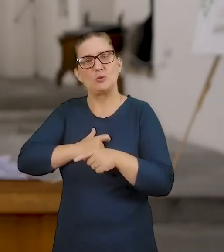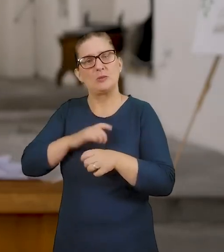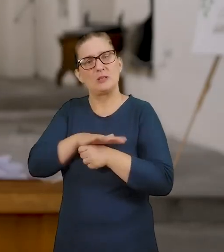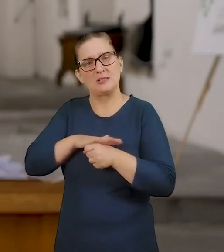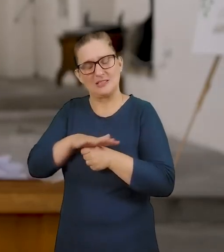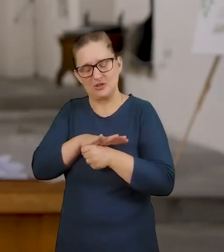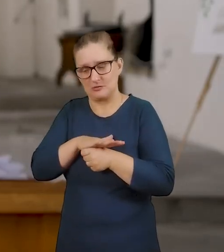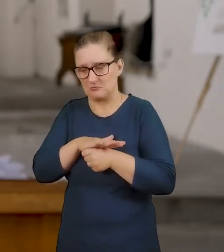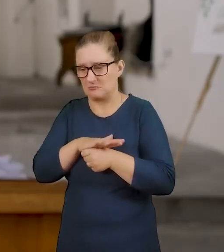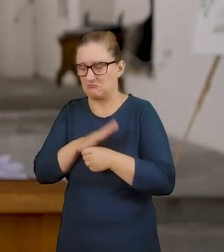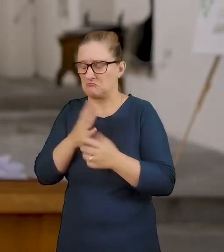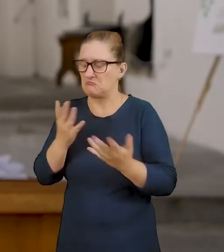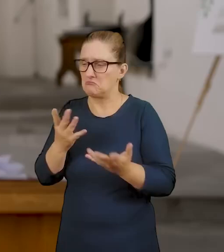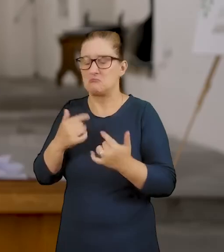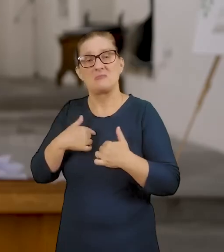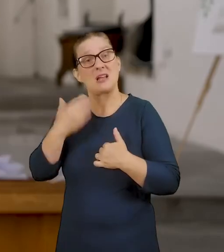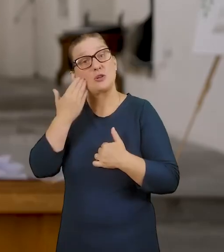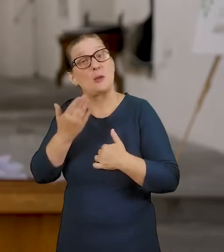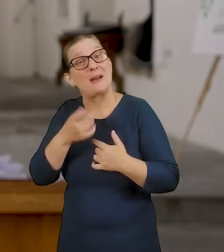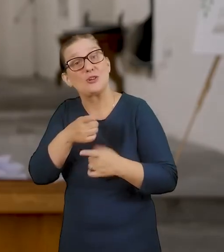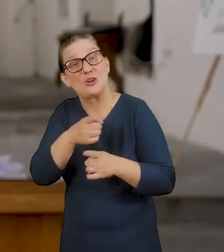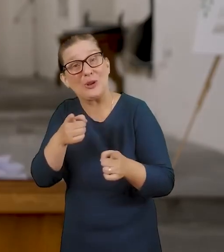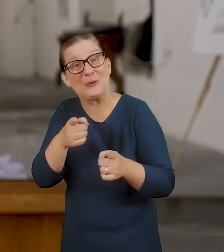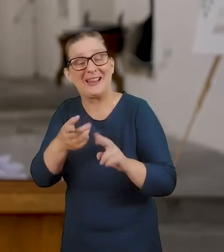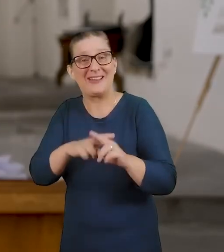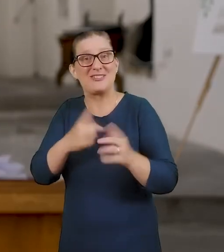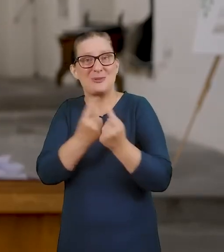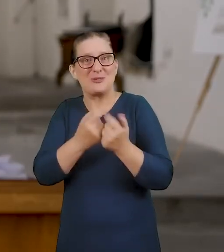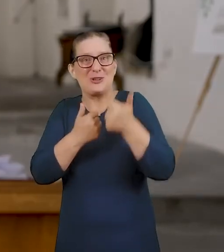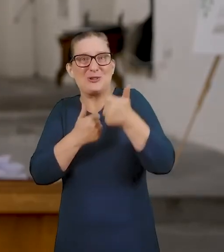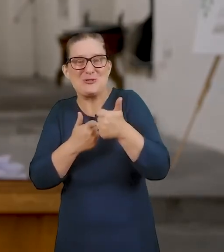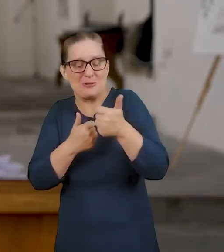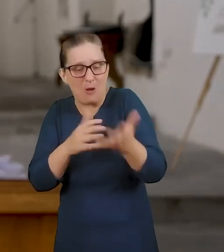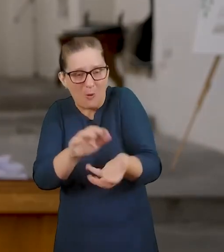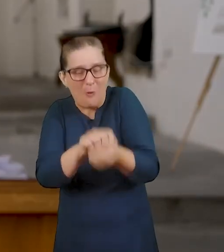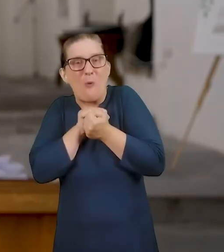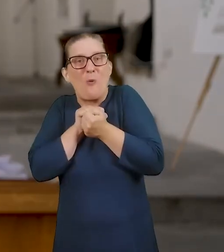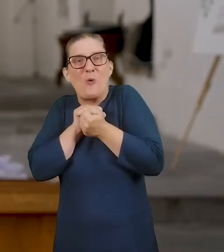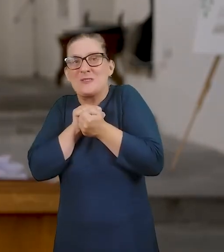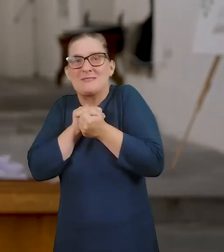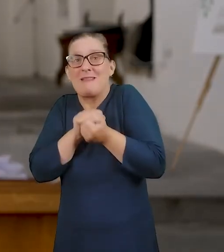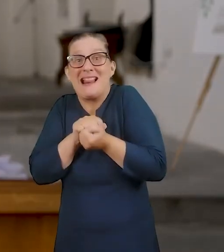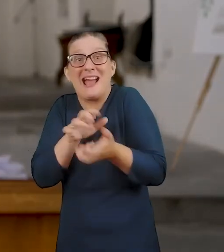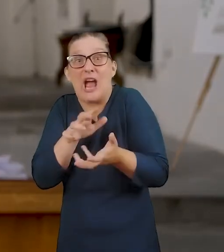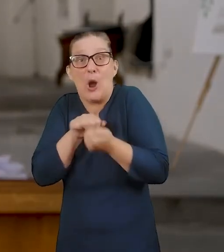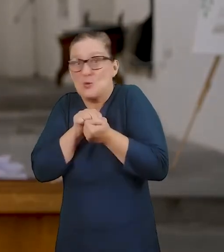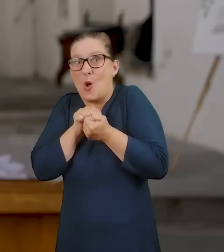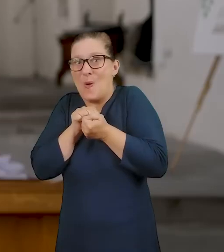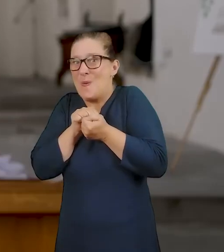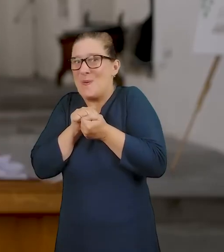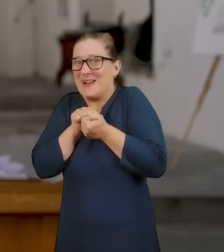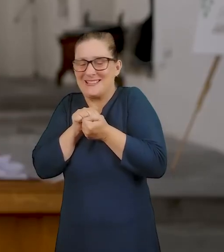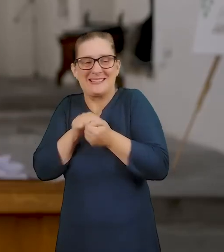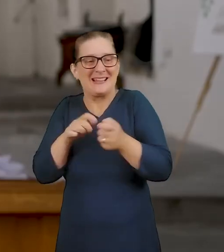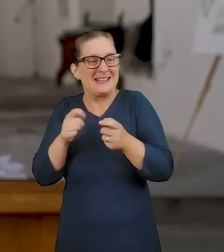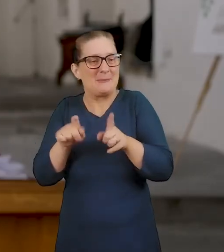our posture? I don't know if you're like me, but when I have a good thing, I want to hold on to it tightly. I don't want to